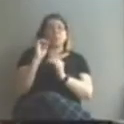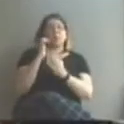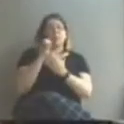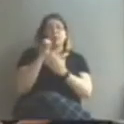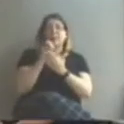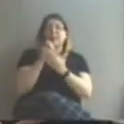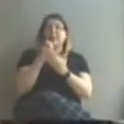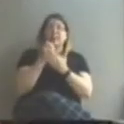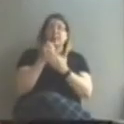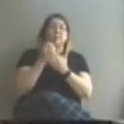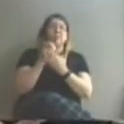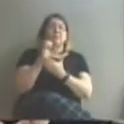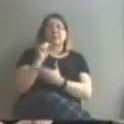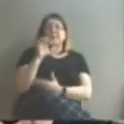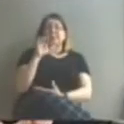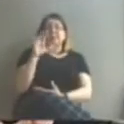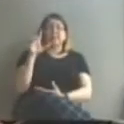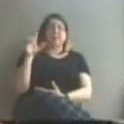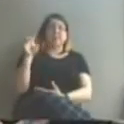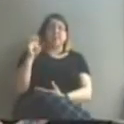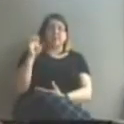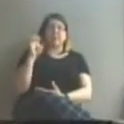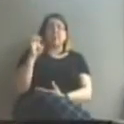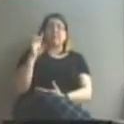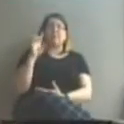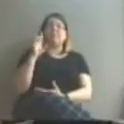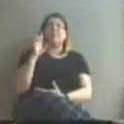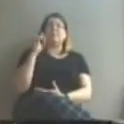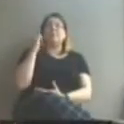scale savings in outsourcing. So